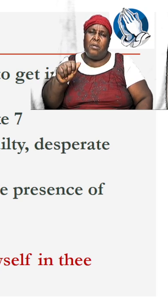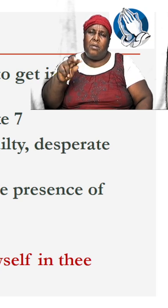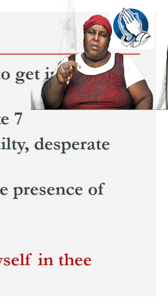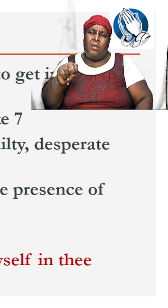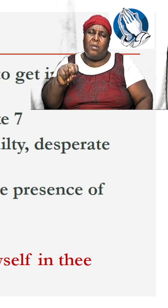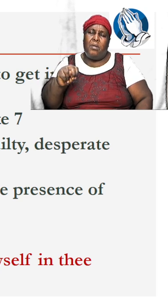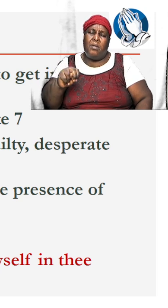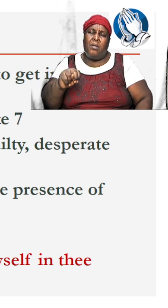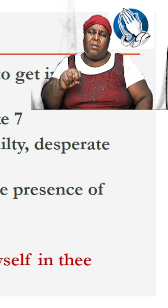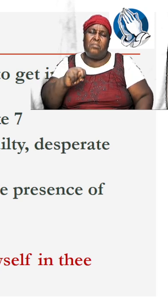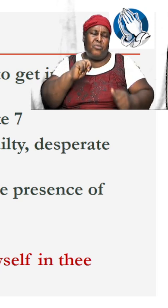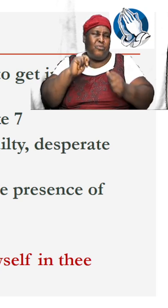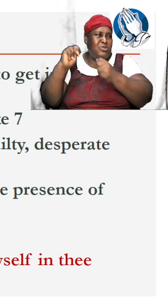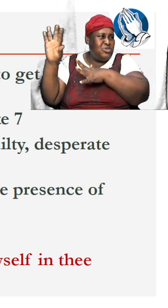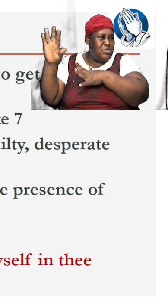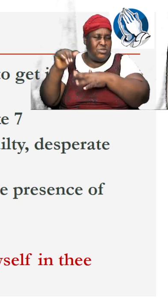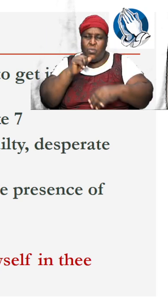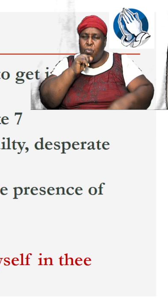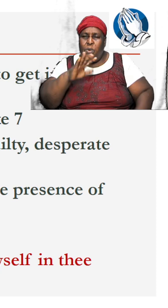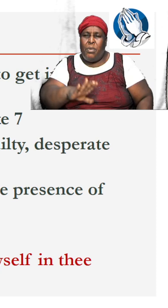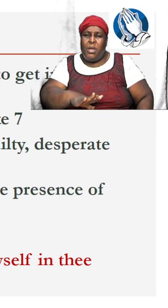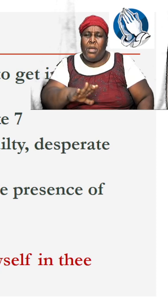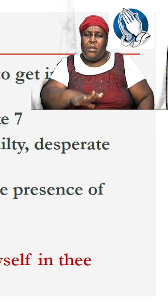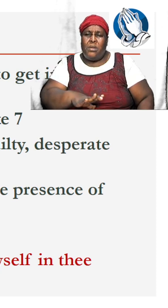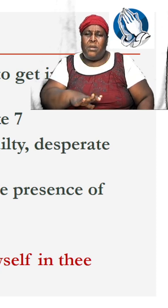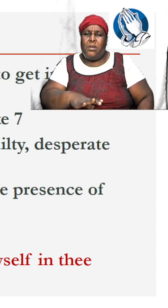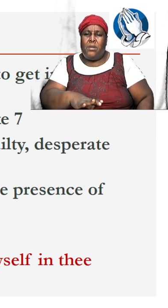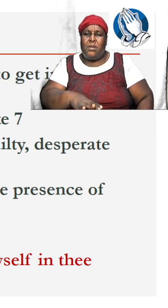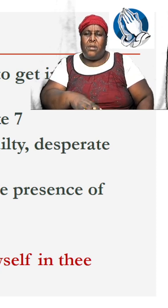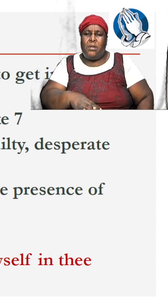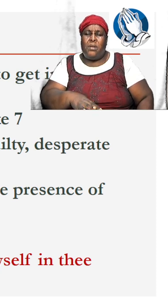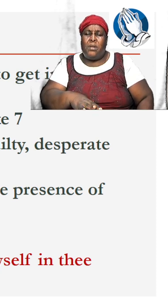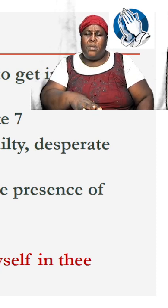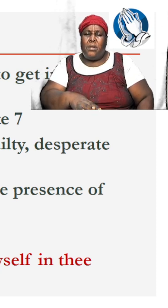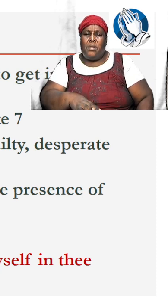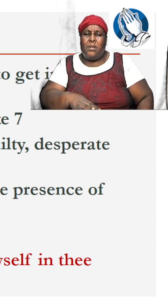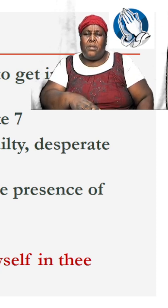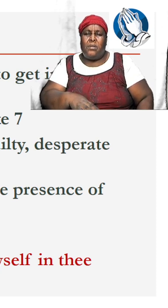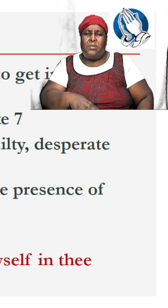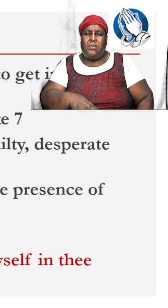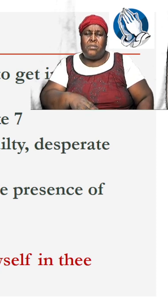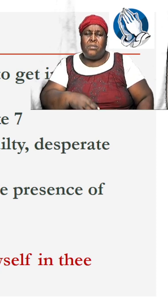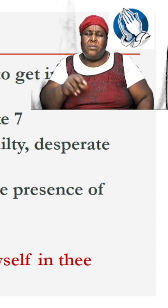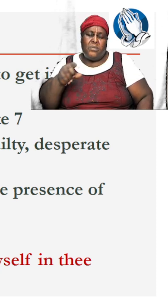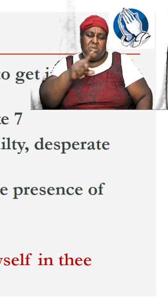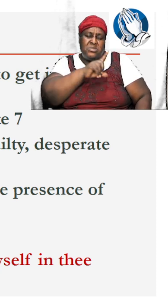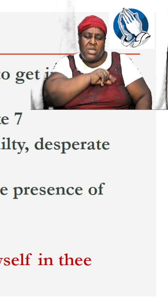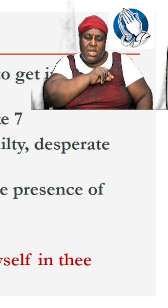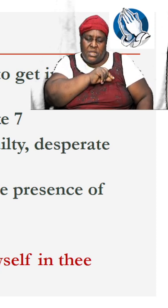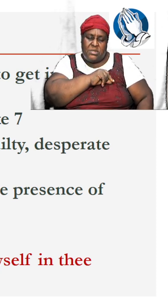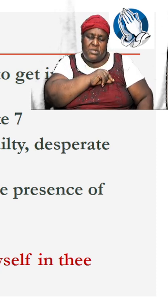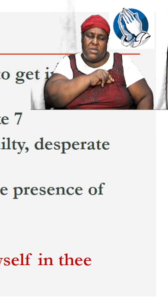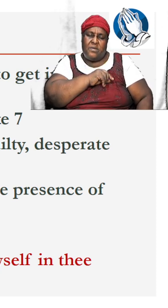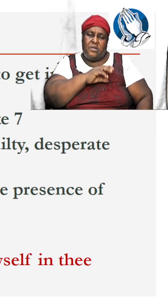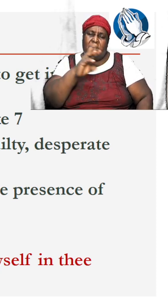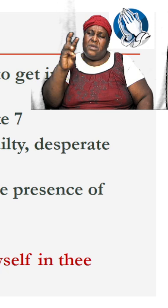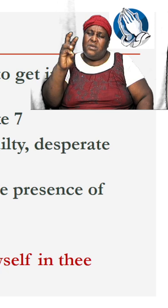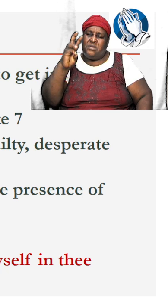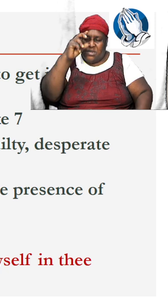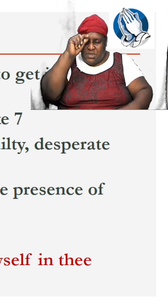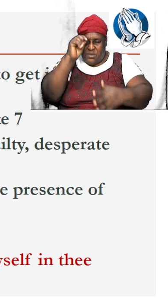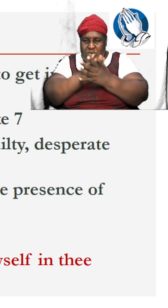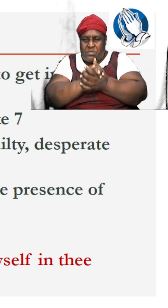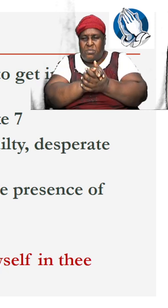And we saw a guilty woman. A woman who had six husbands or five husbands. And the one that she now have is not hers. But